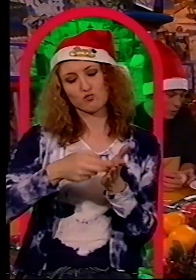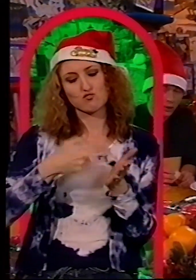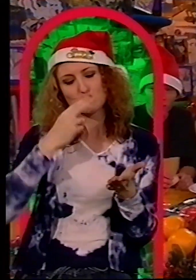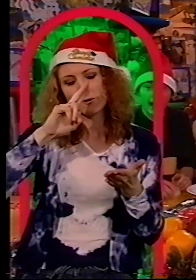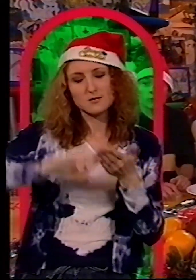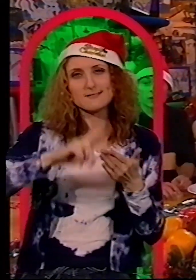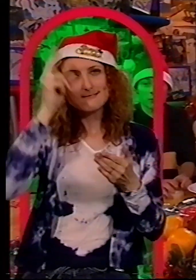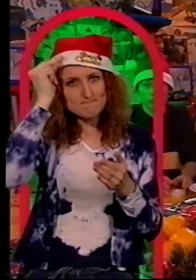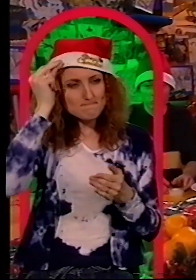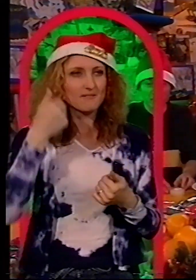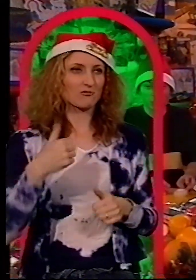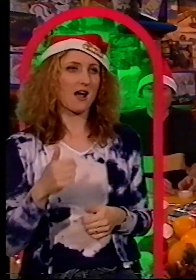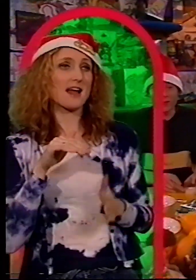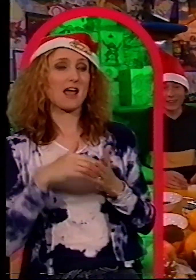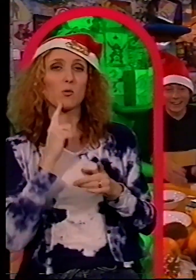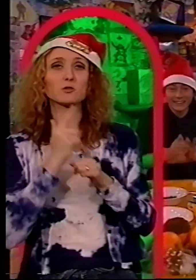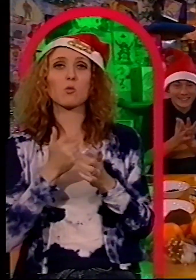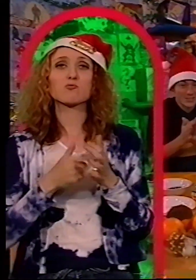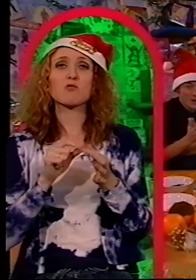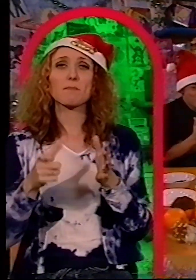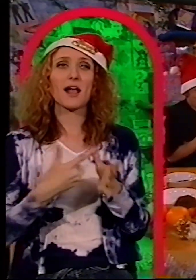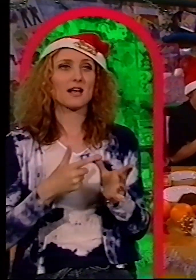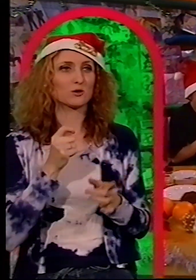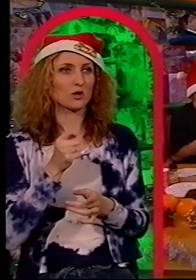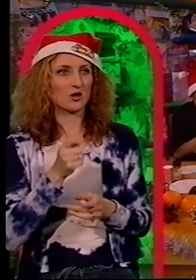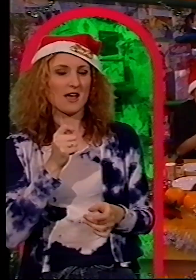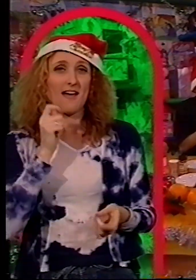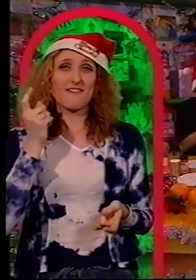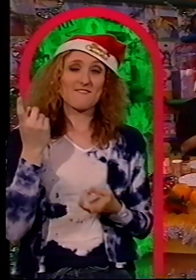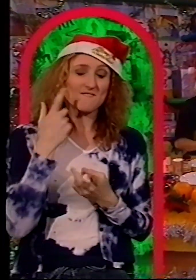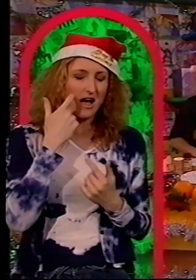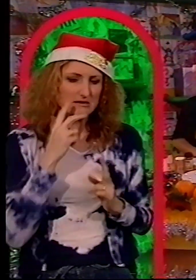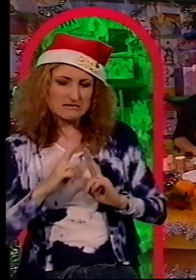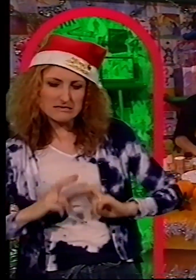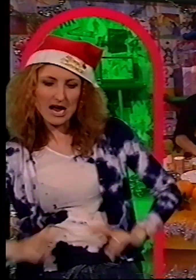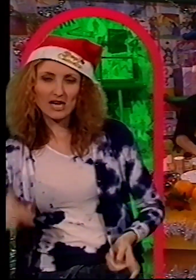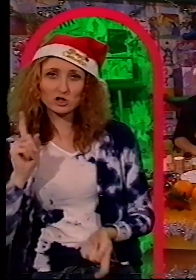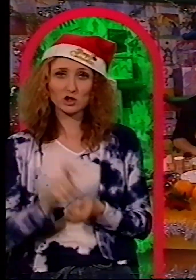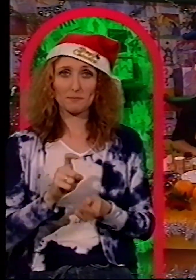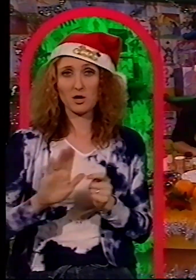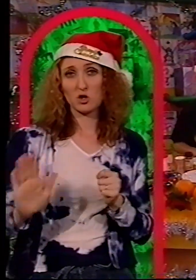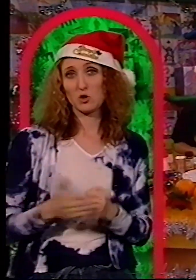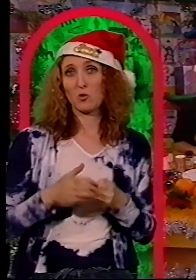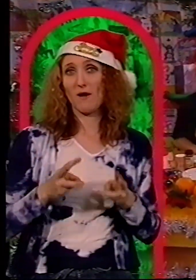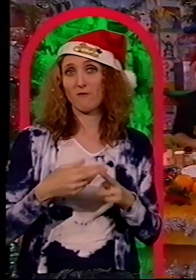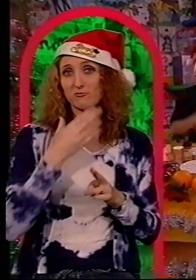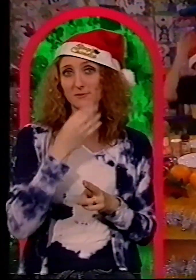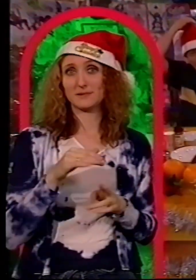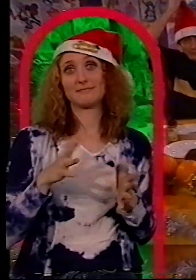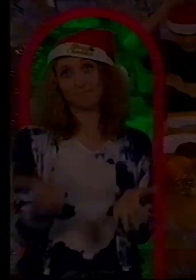That's the one. All right, hey, we're getting back with Rebecca. We're finding out cheap new ways for presents. And now it's time for the Pokémon.